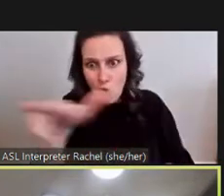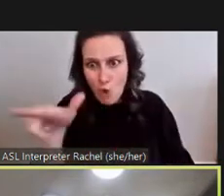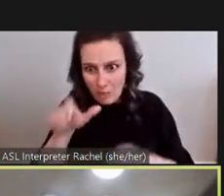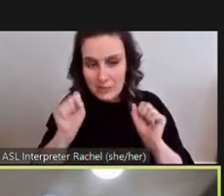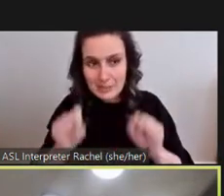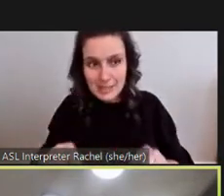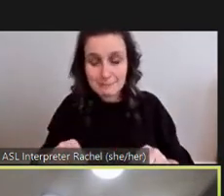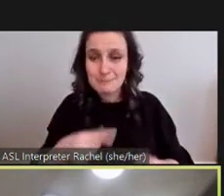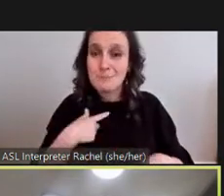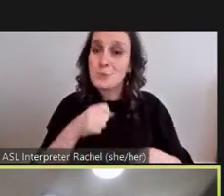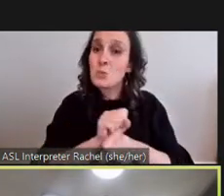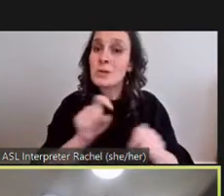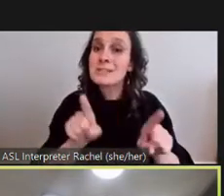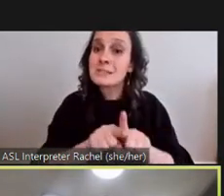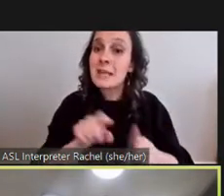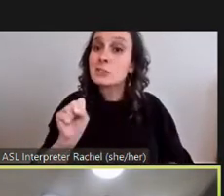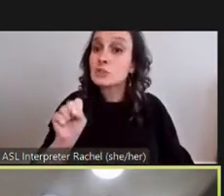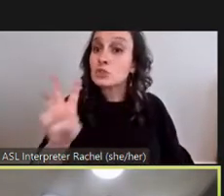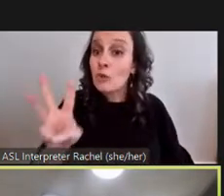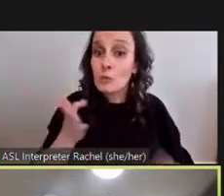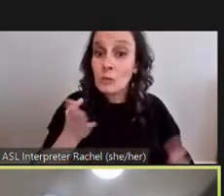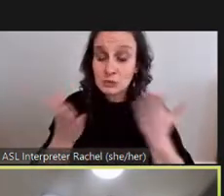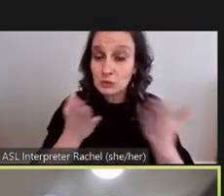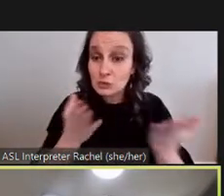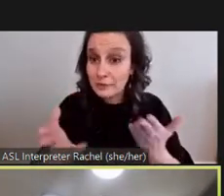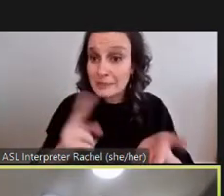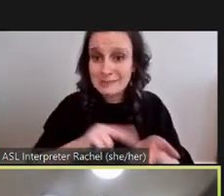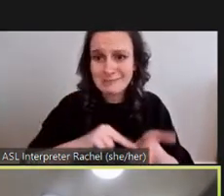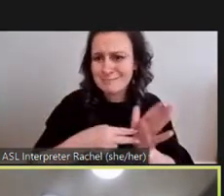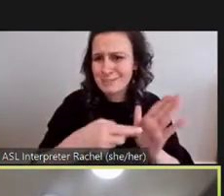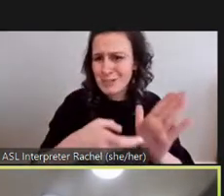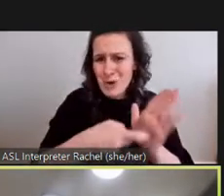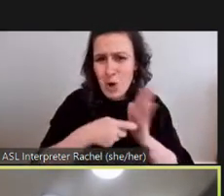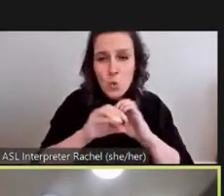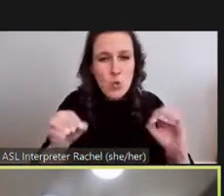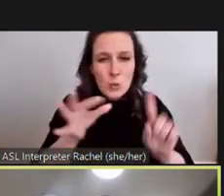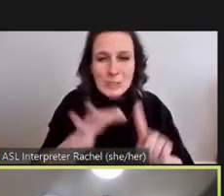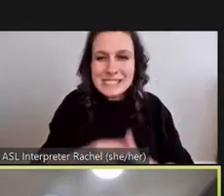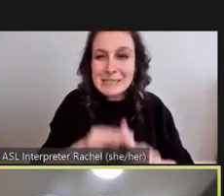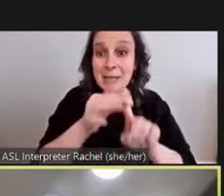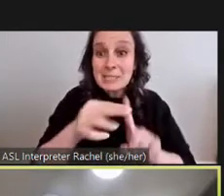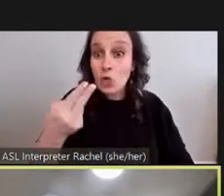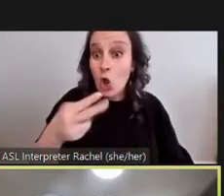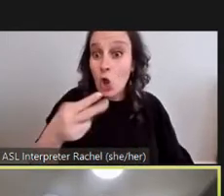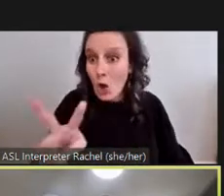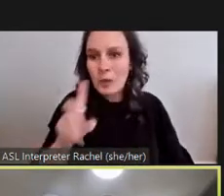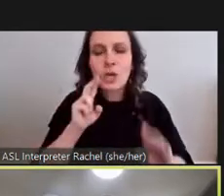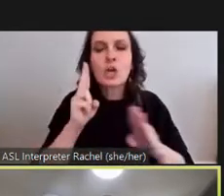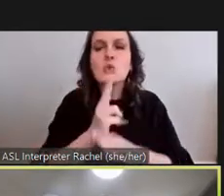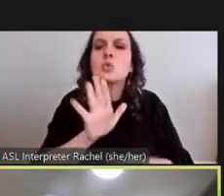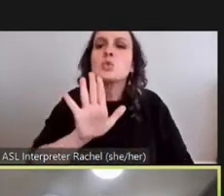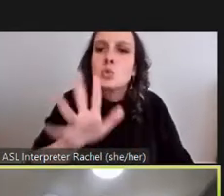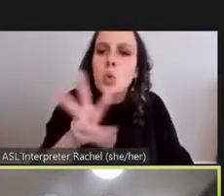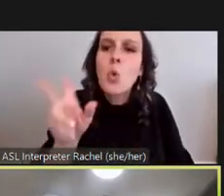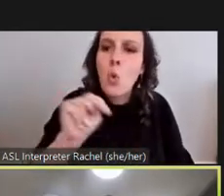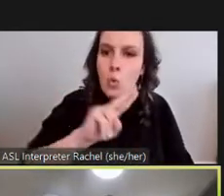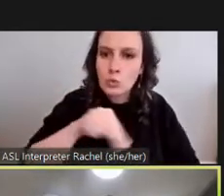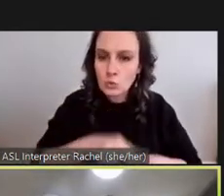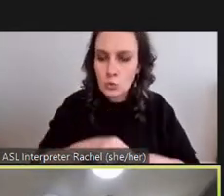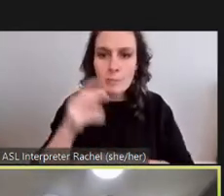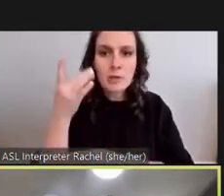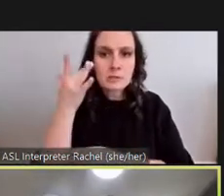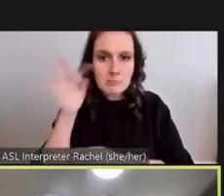software, as a software service, and so it requires no special hardware. You can simply use your normal